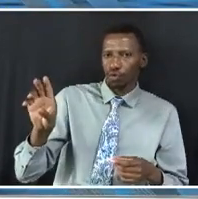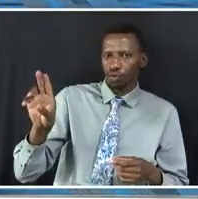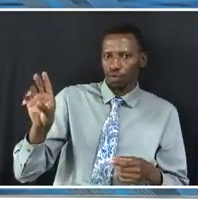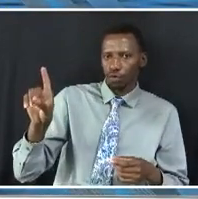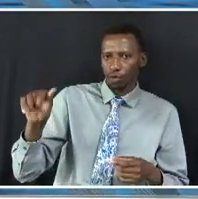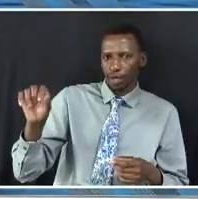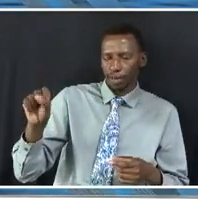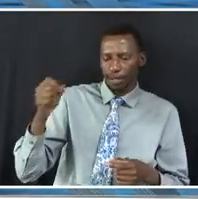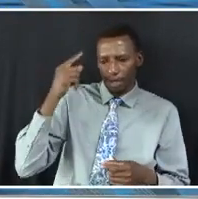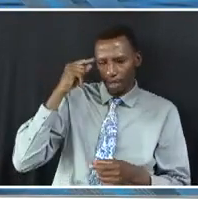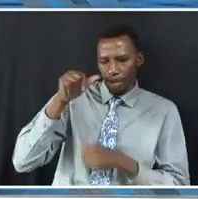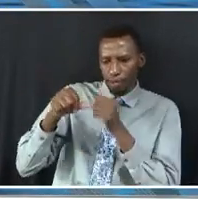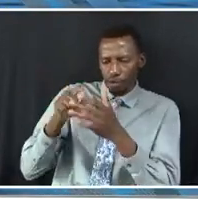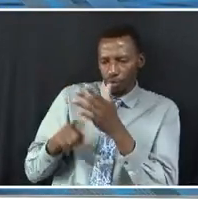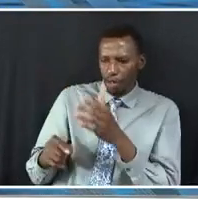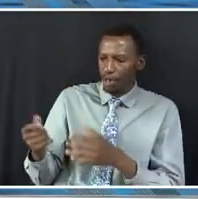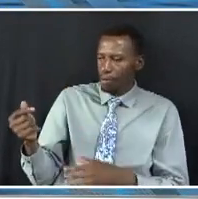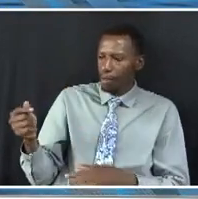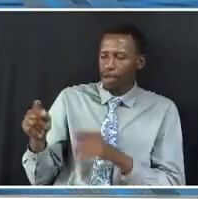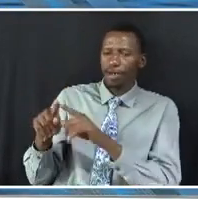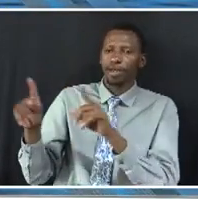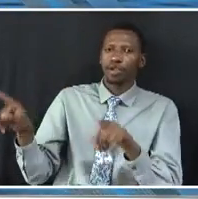about the cash box.